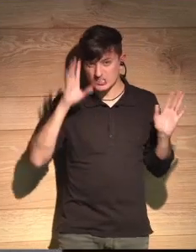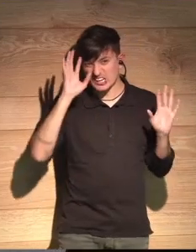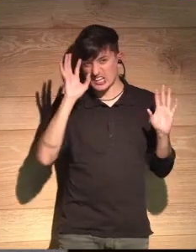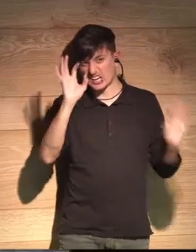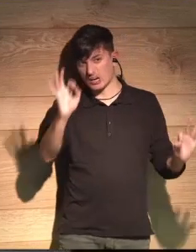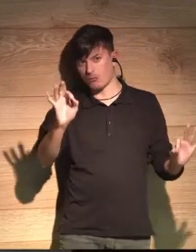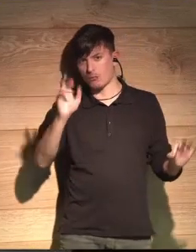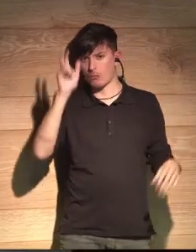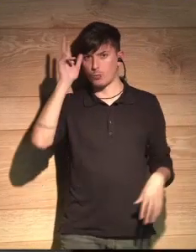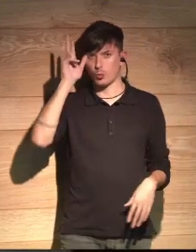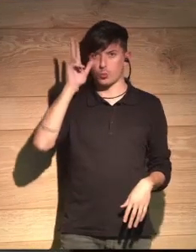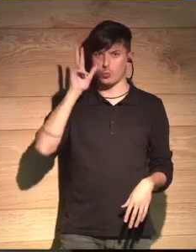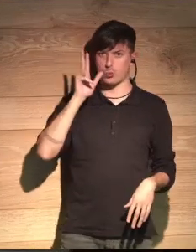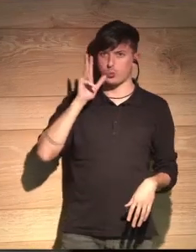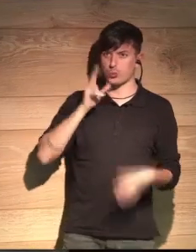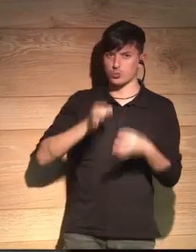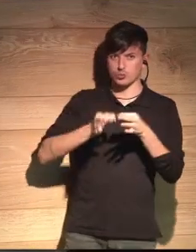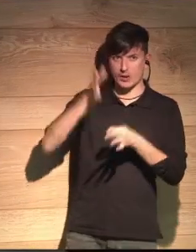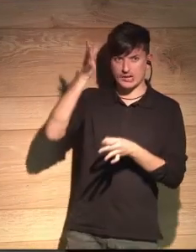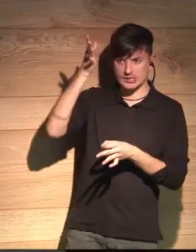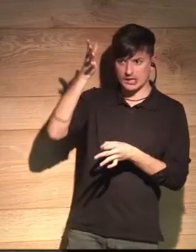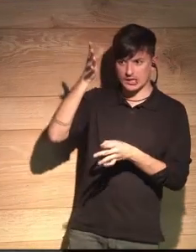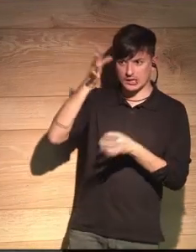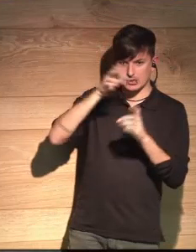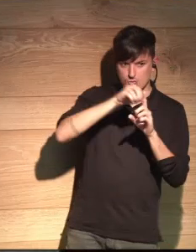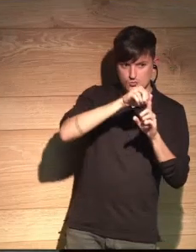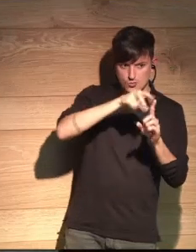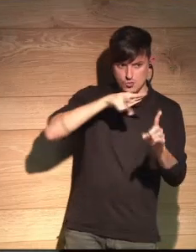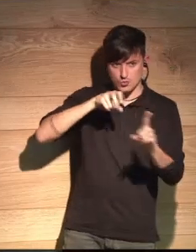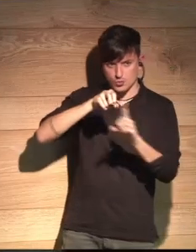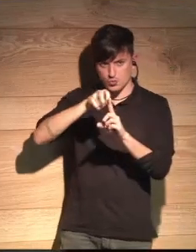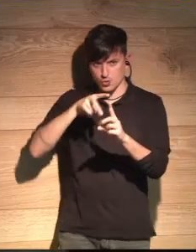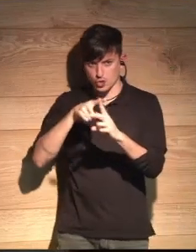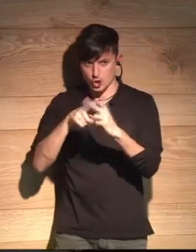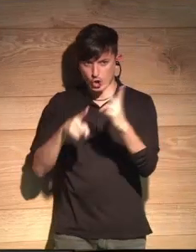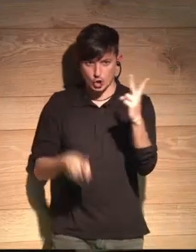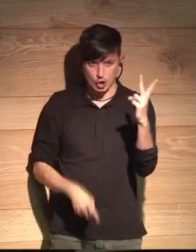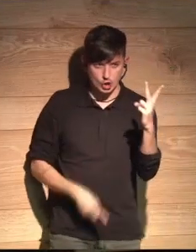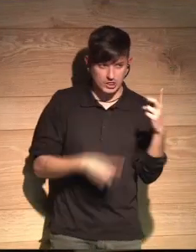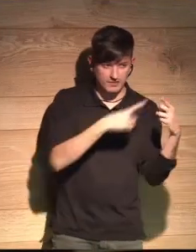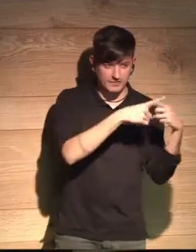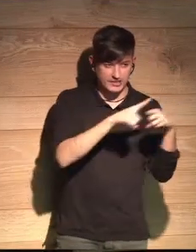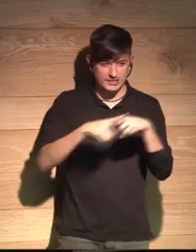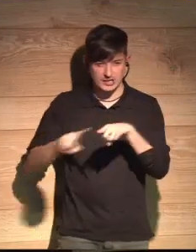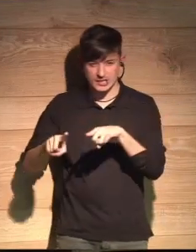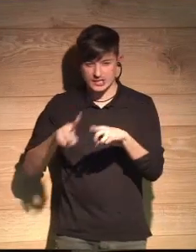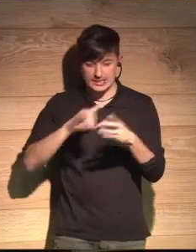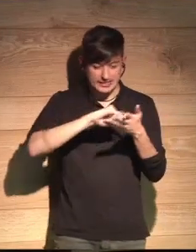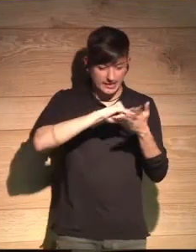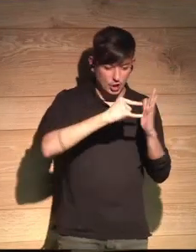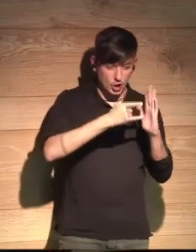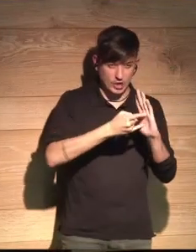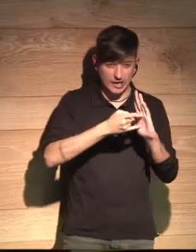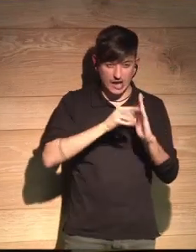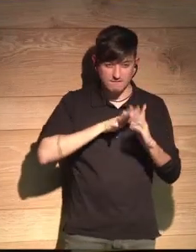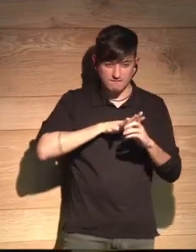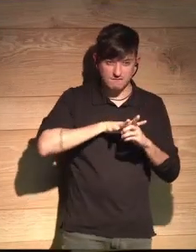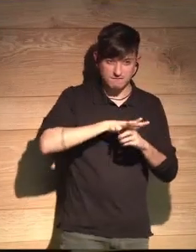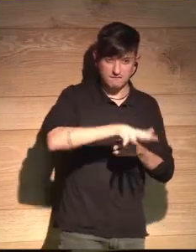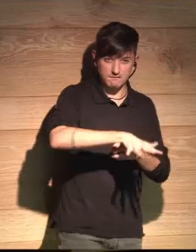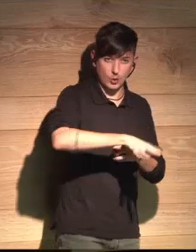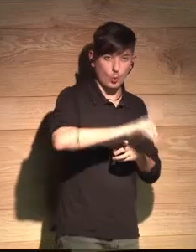And we've been honored by listening to 2 different visions on how technology